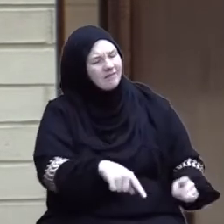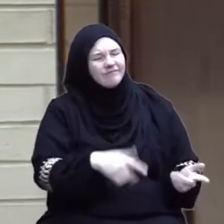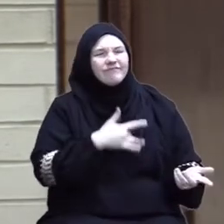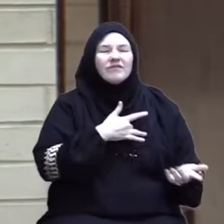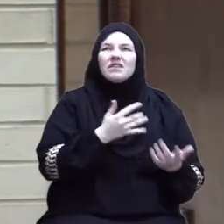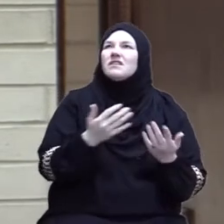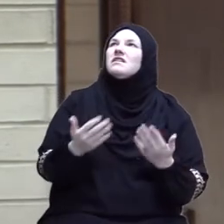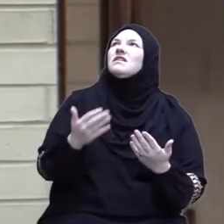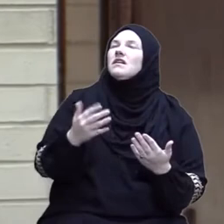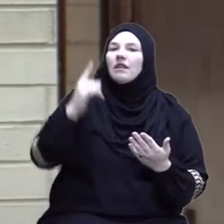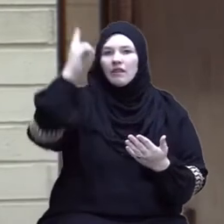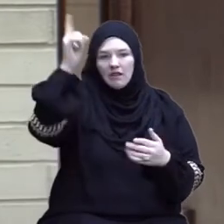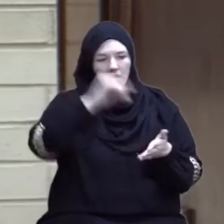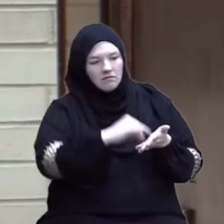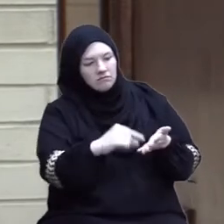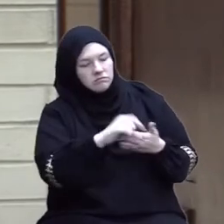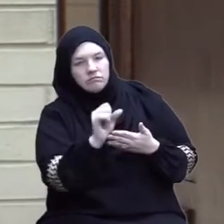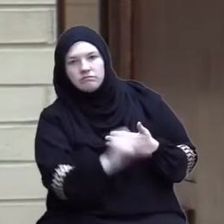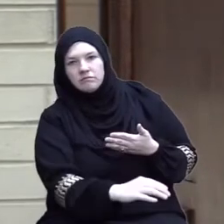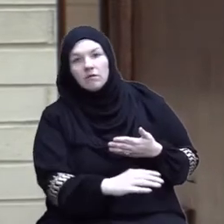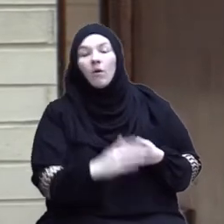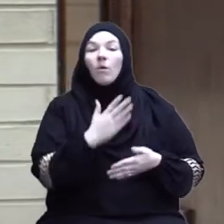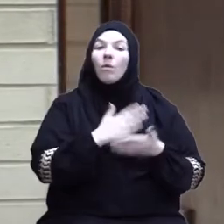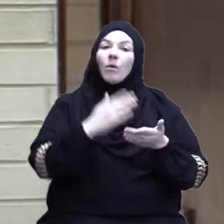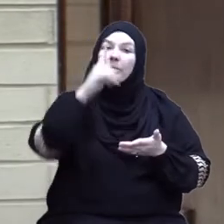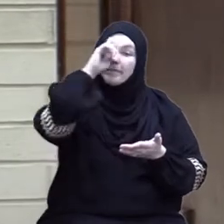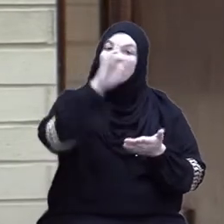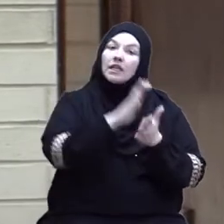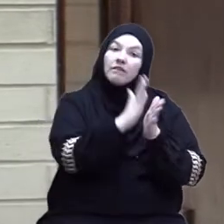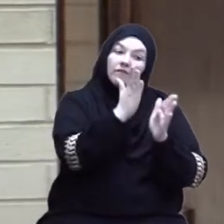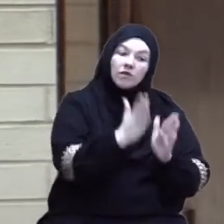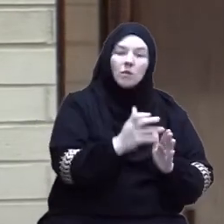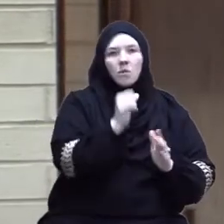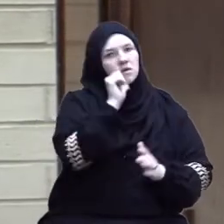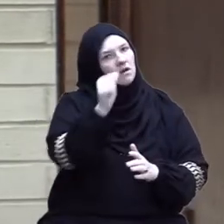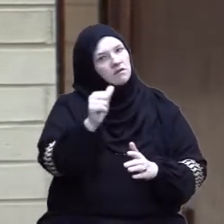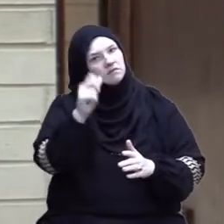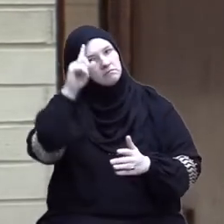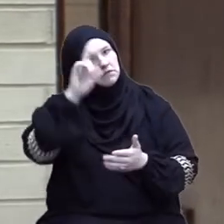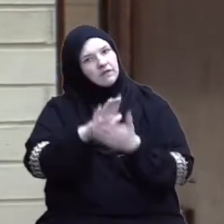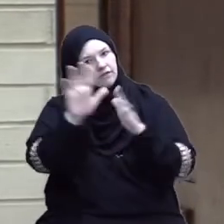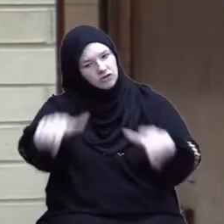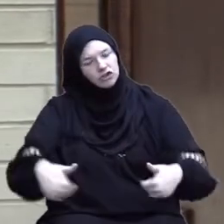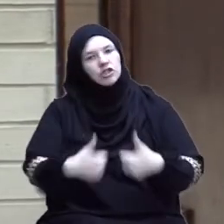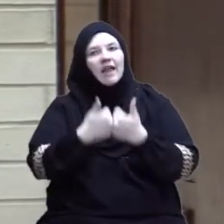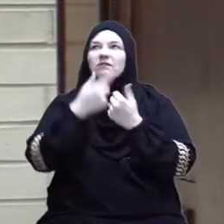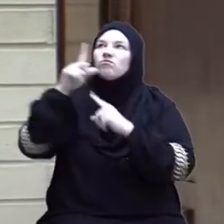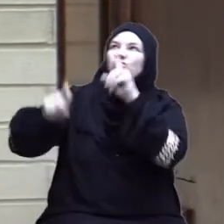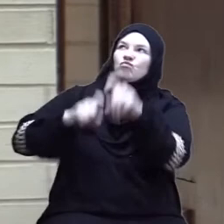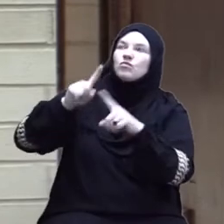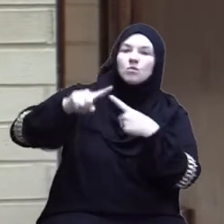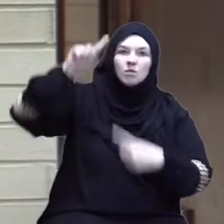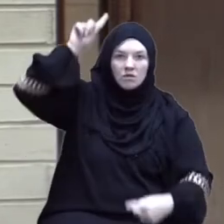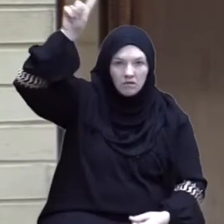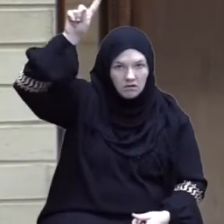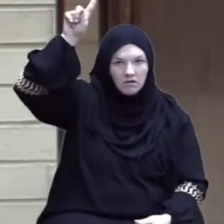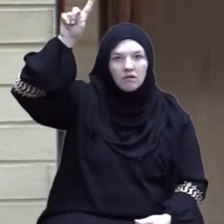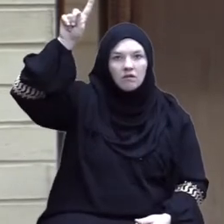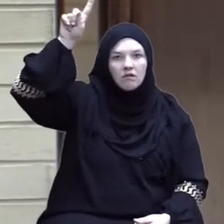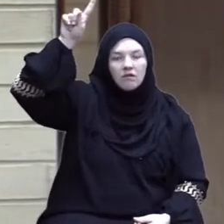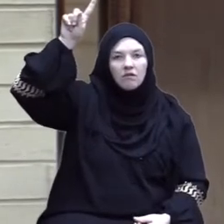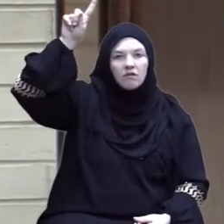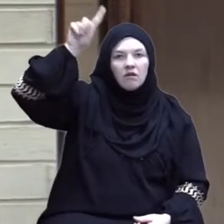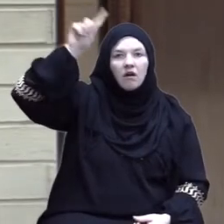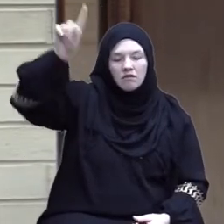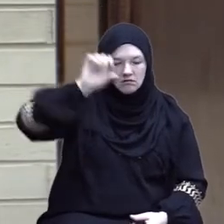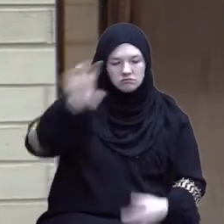came as a result of the believers or the disbelievers challenging or asking questions. So it came. They